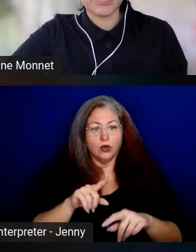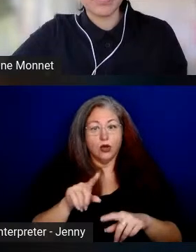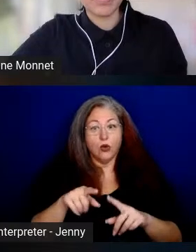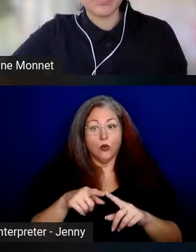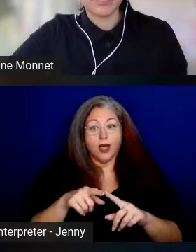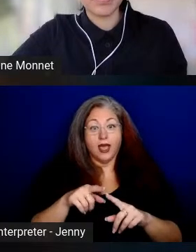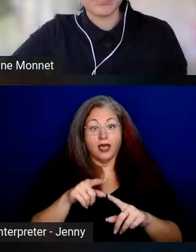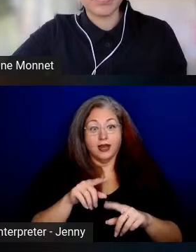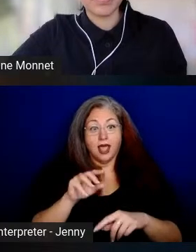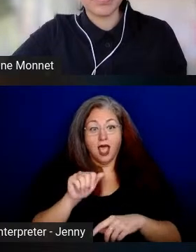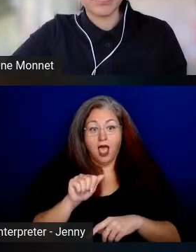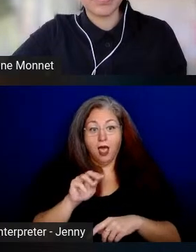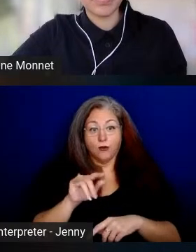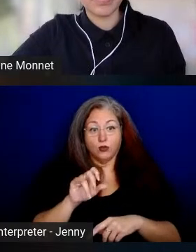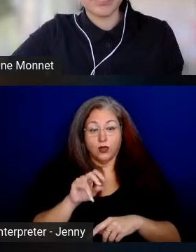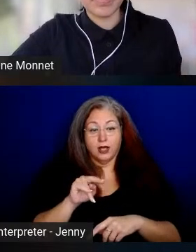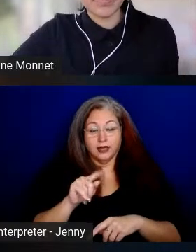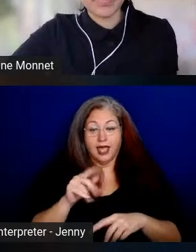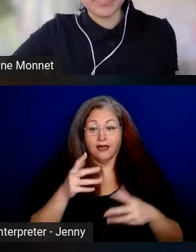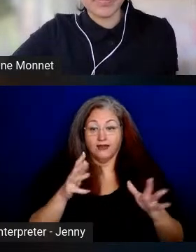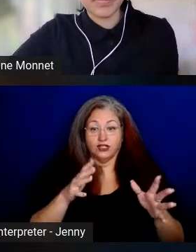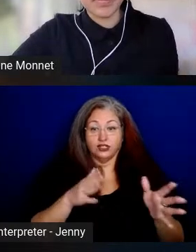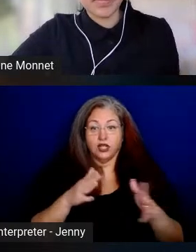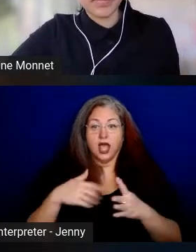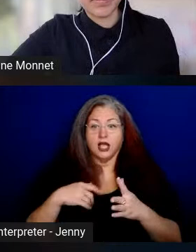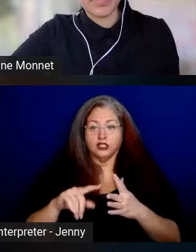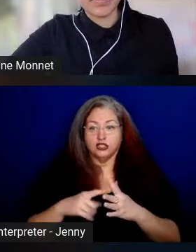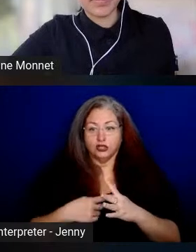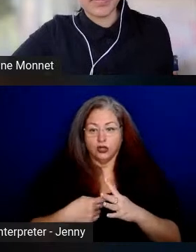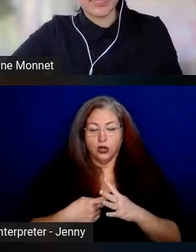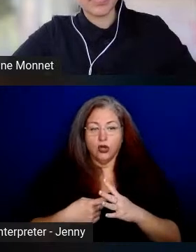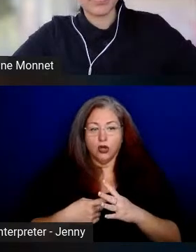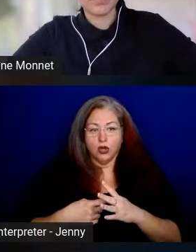finished with Ambulante Beyond, I started to do